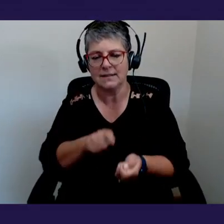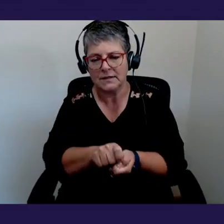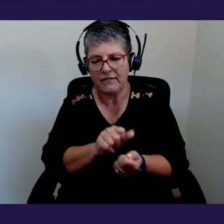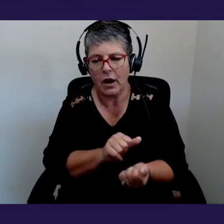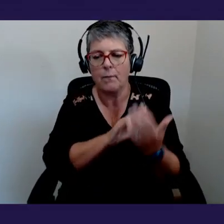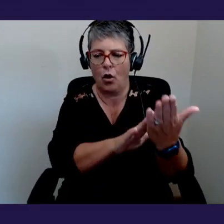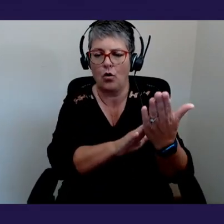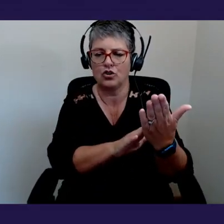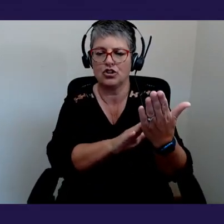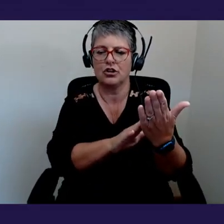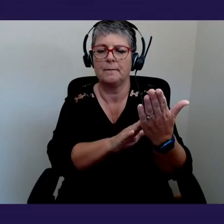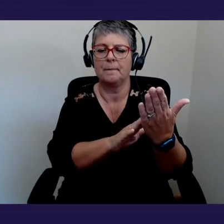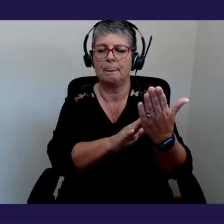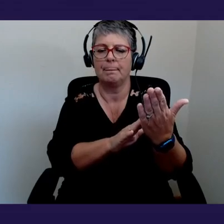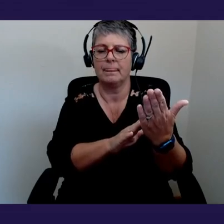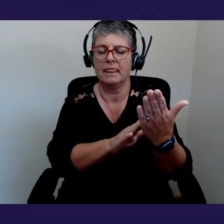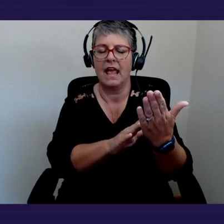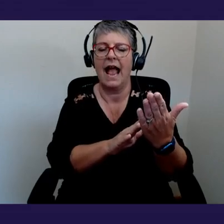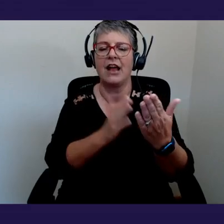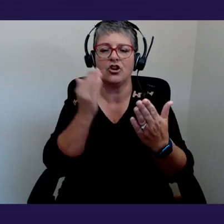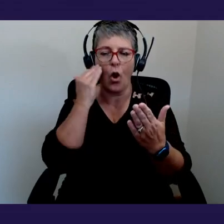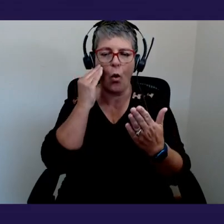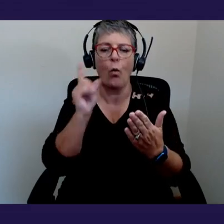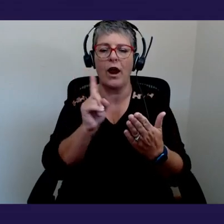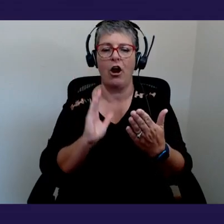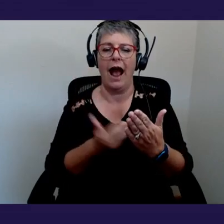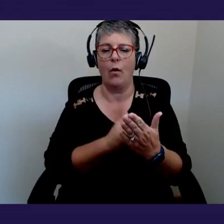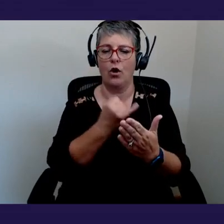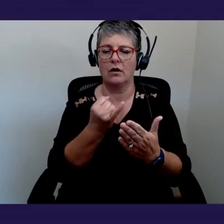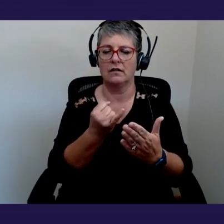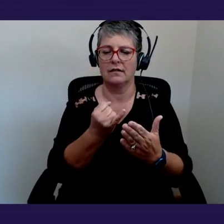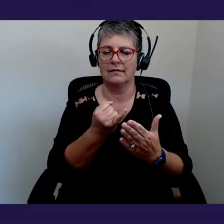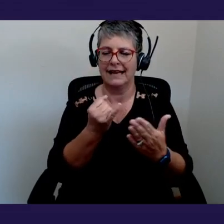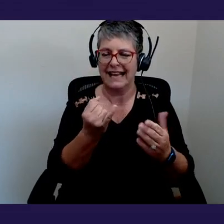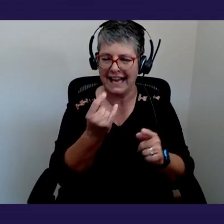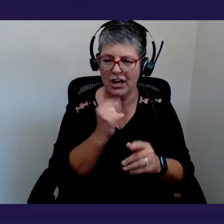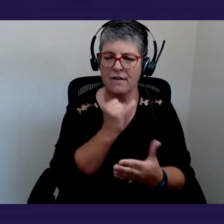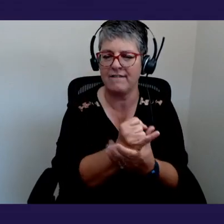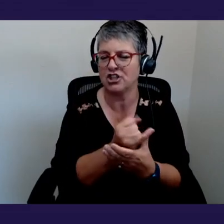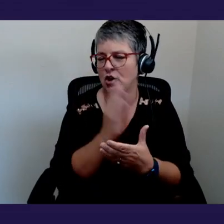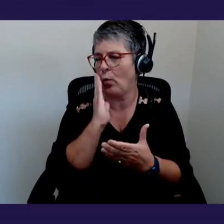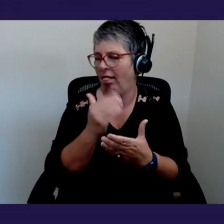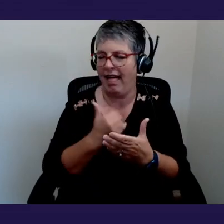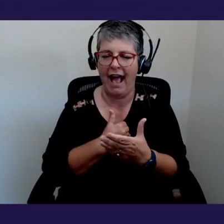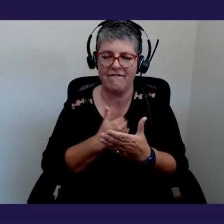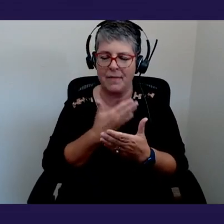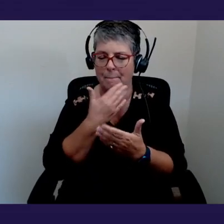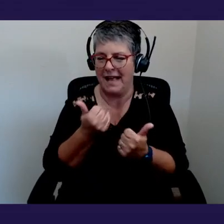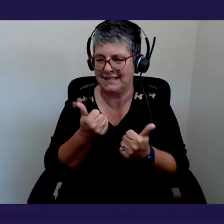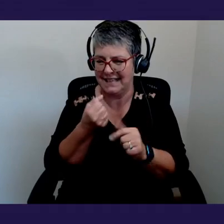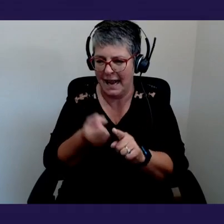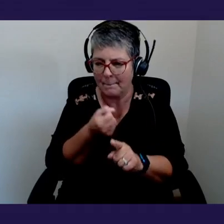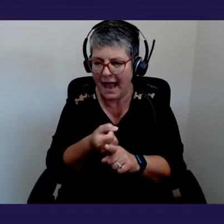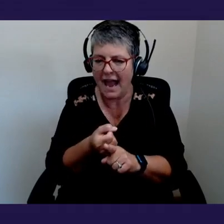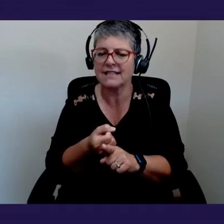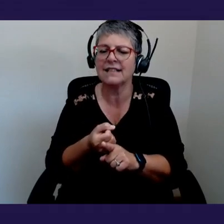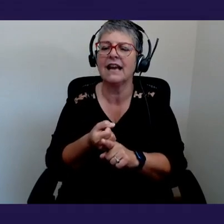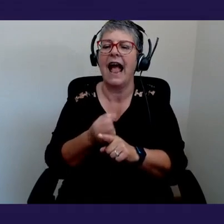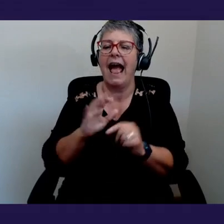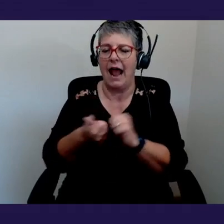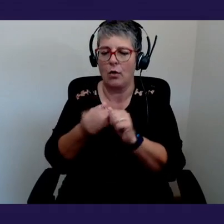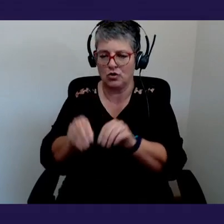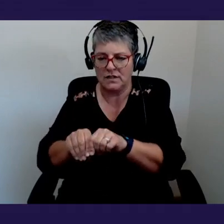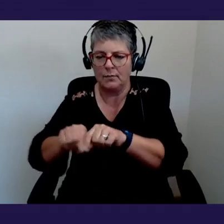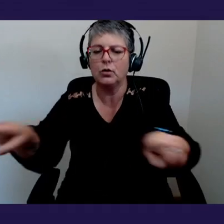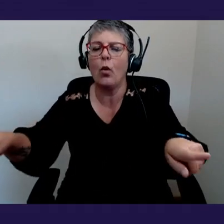where our interventions are going to have the biggest impact. And we need to know where and how to deploy them in the spaces where people already access and trust